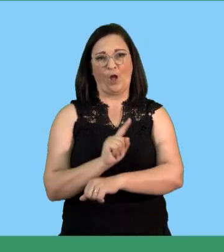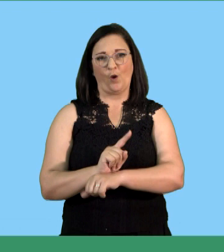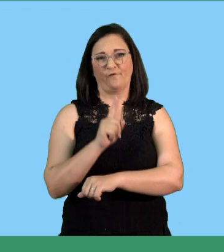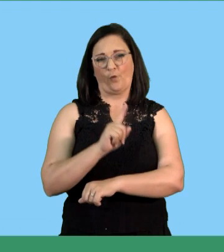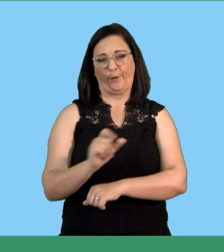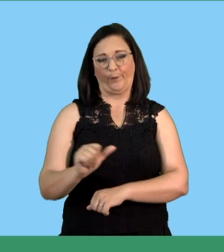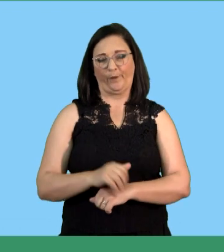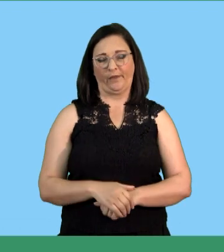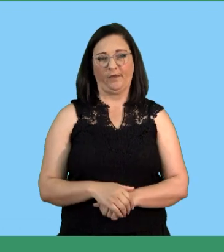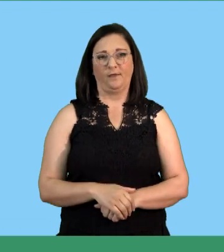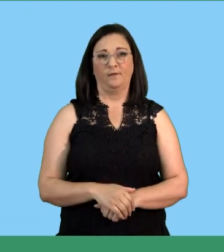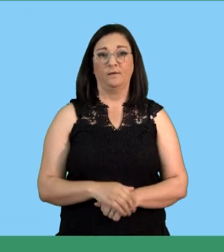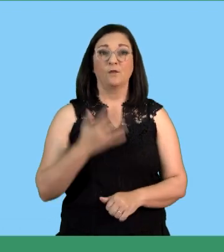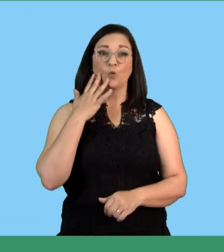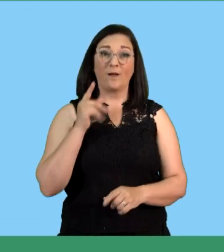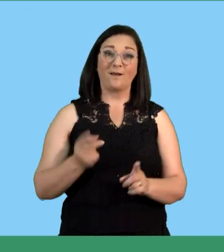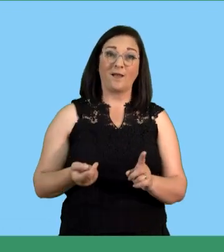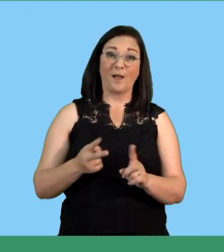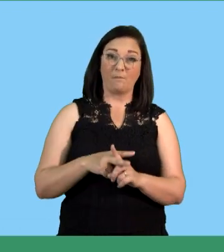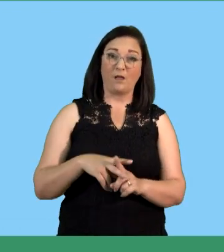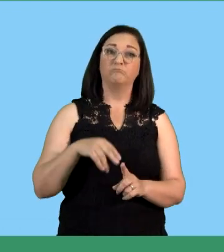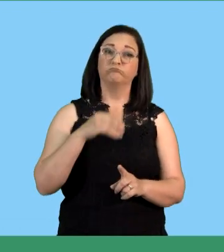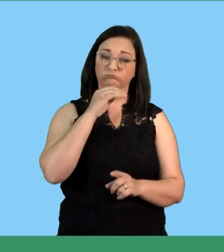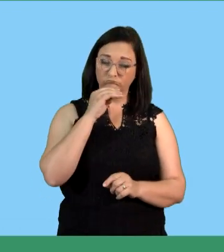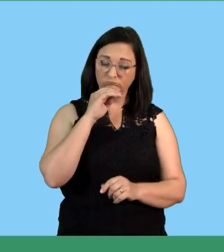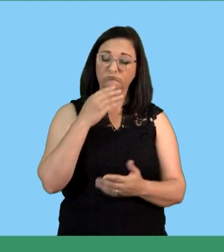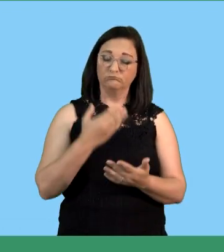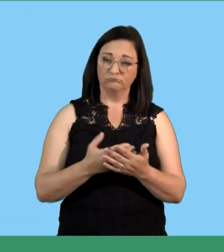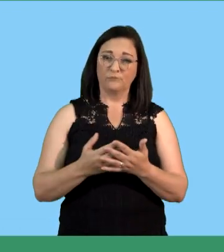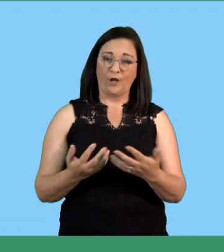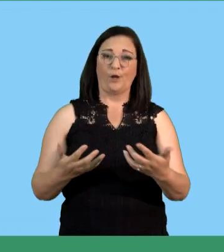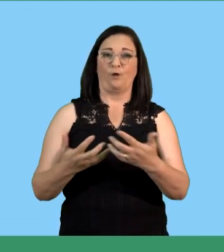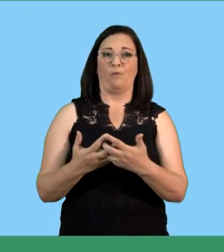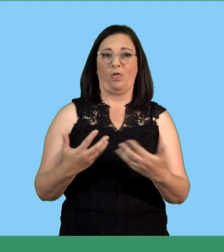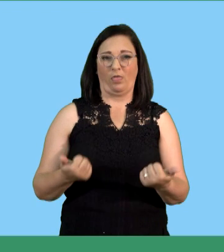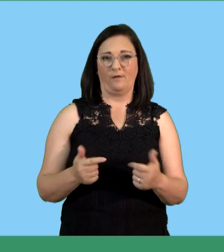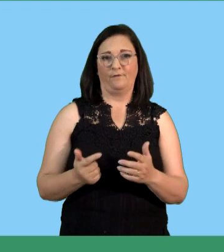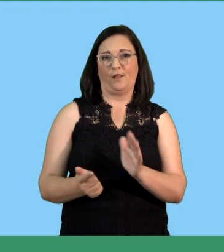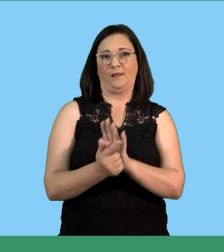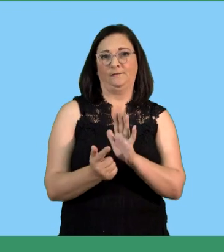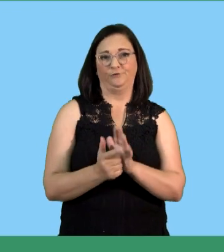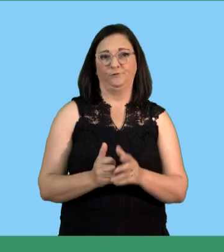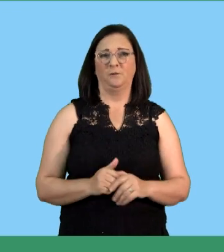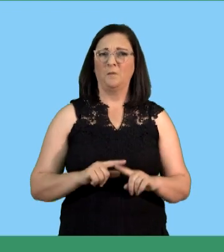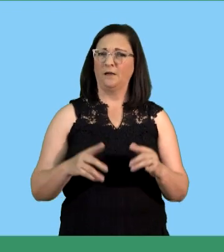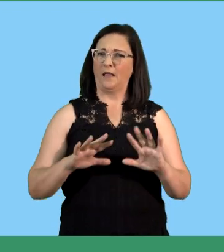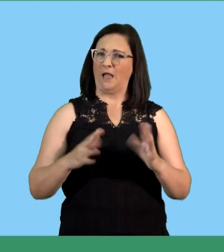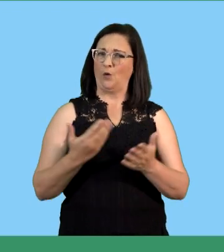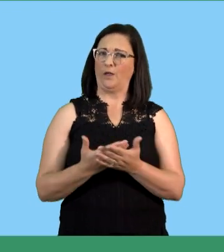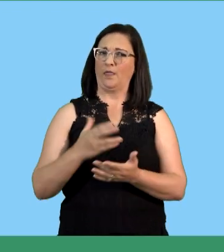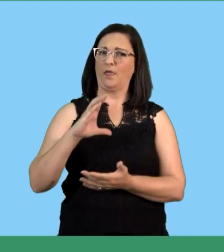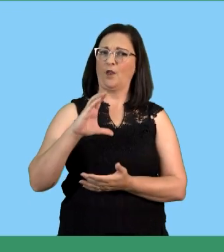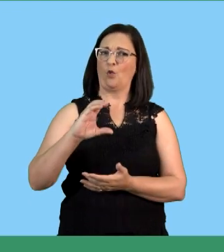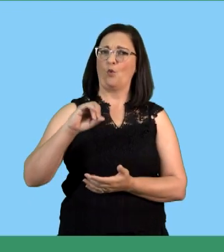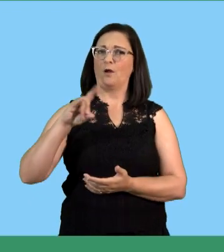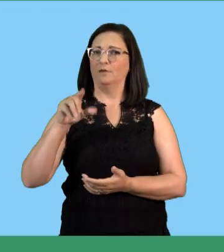hours per week. So this, by applying that, it means we are compliant with the legislation. Right, but now how can they apply the COIDA, which